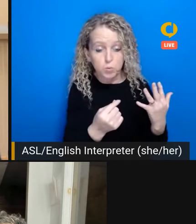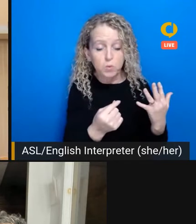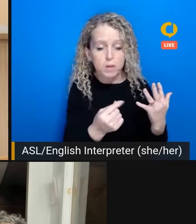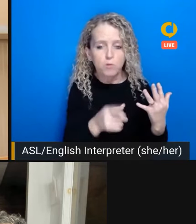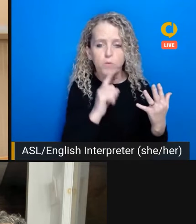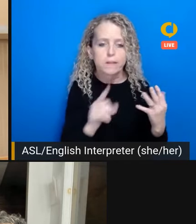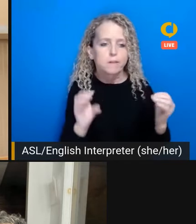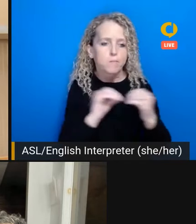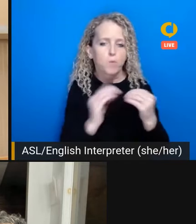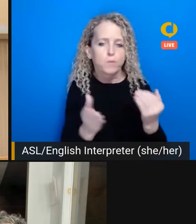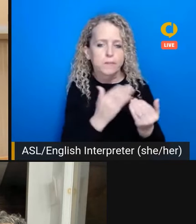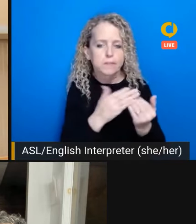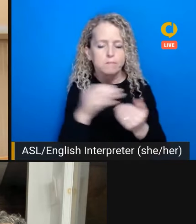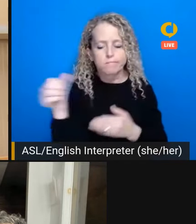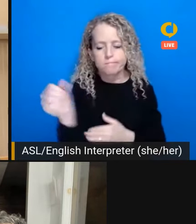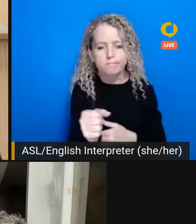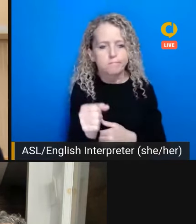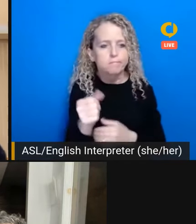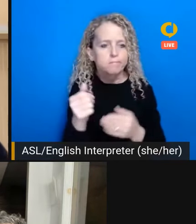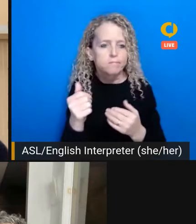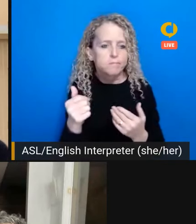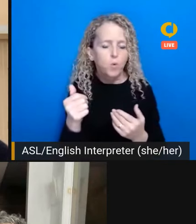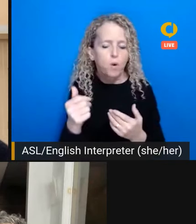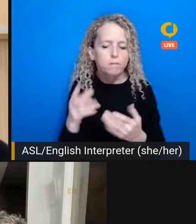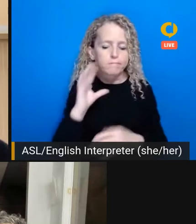to automate.